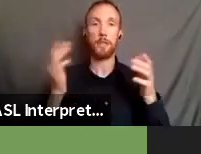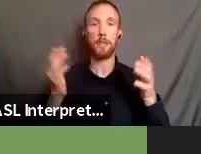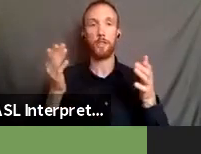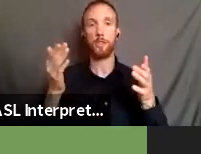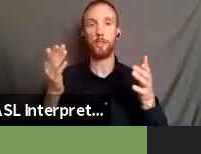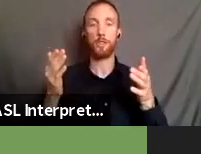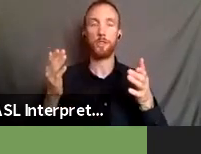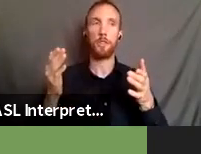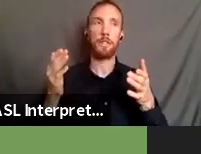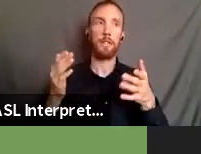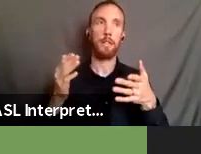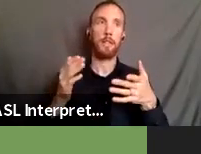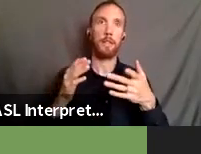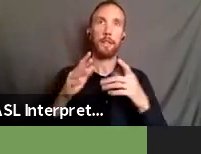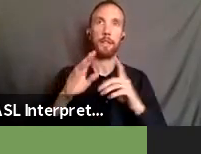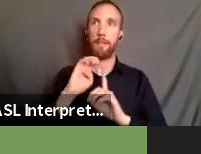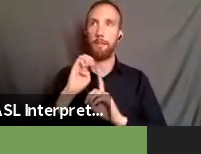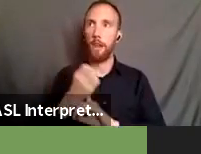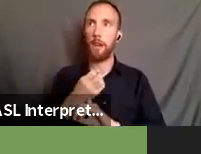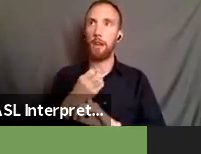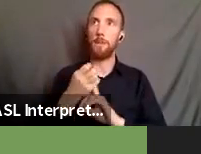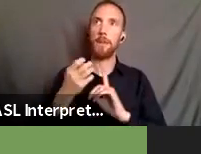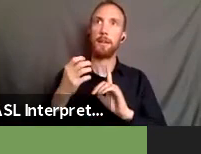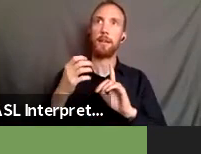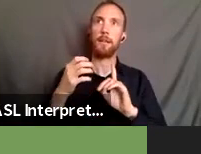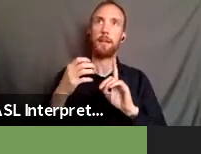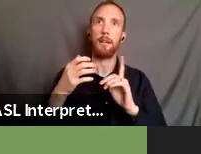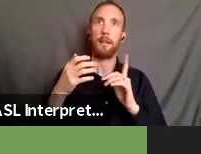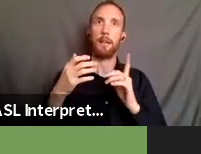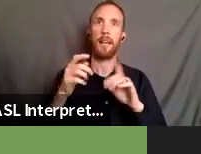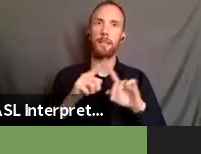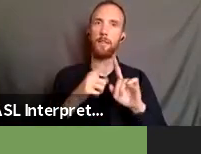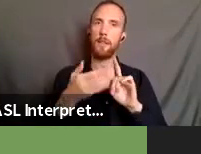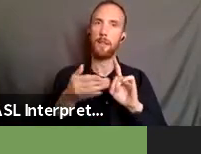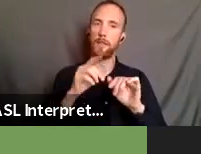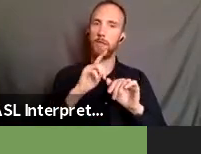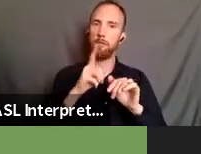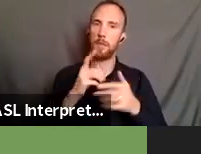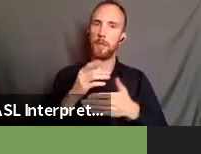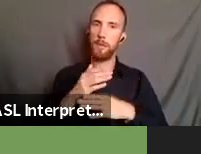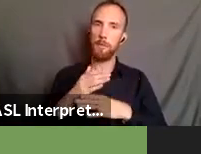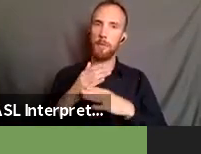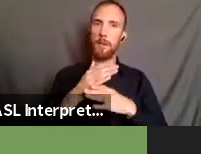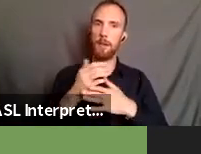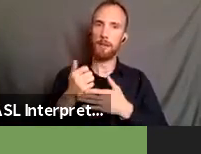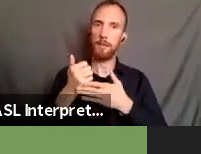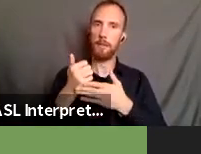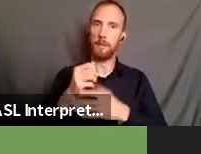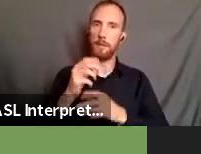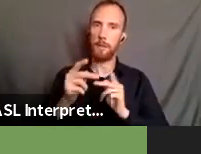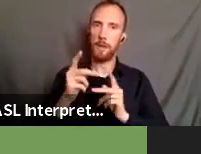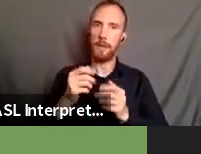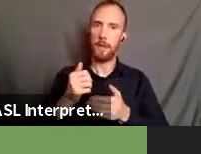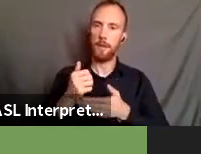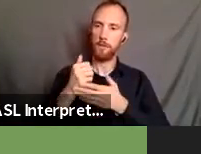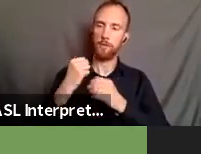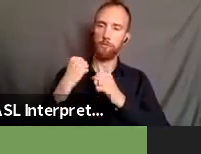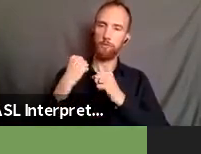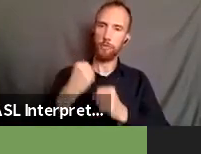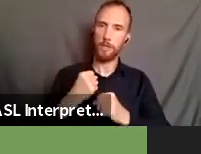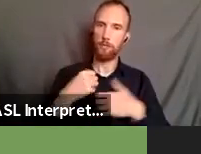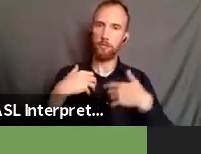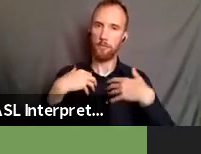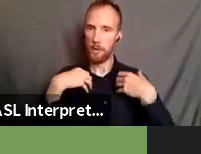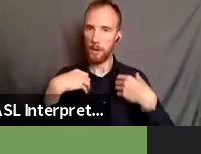relationships that help to promote the protective factors that strengthen their resilience their recovery and that foster our